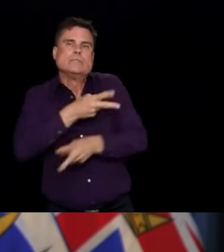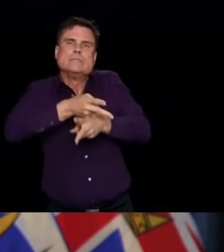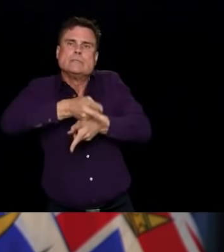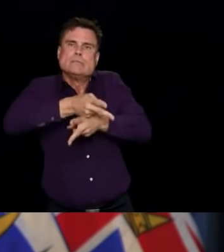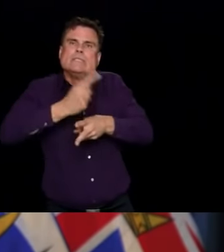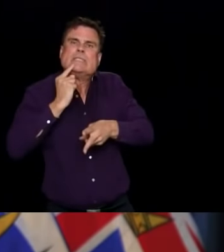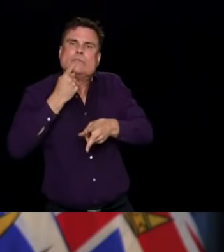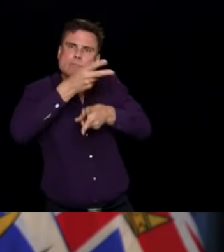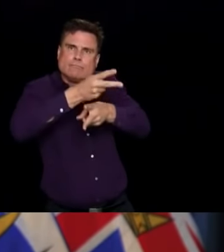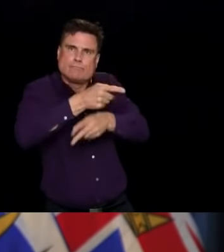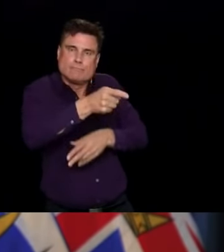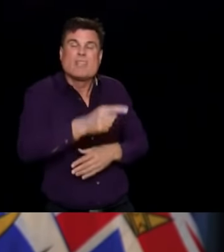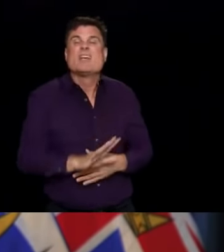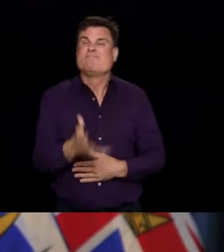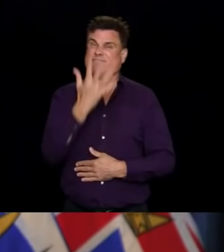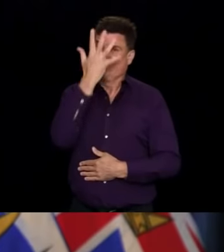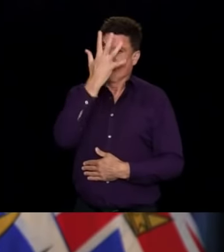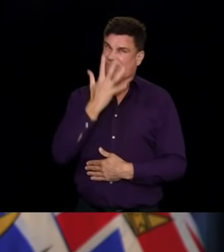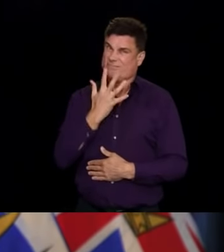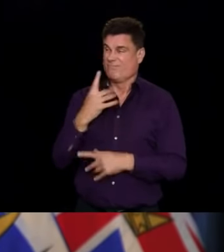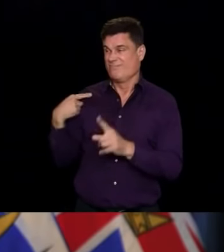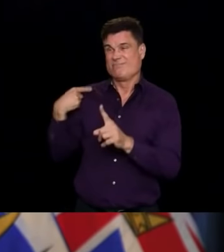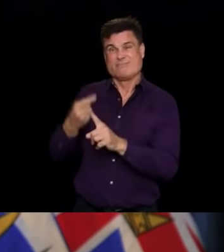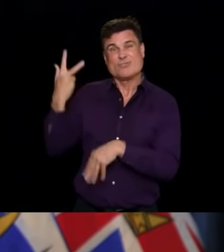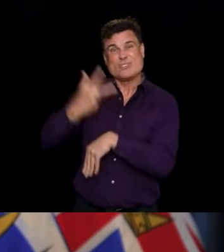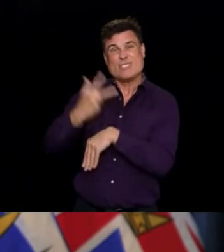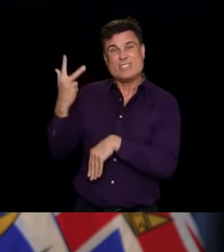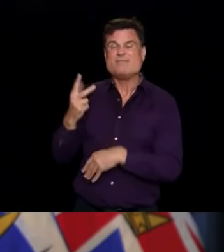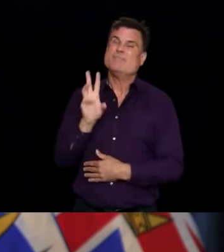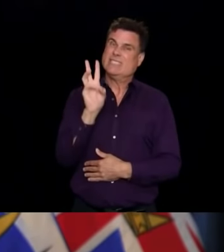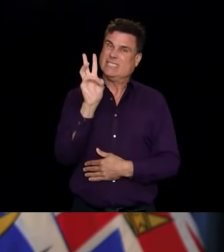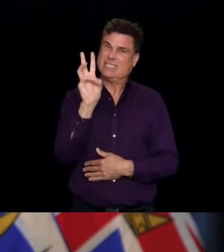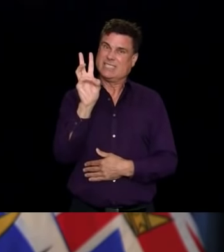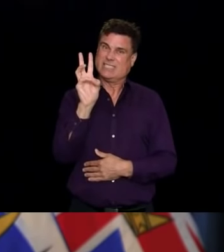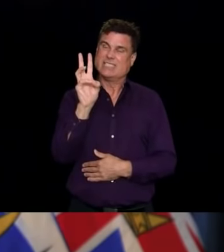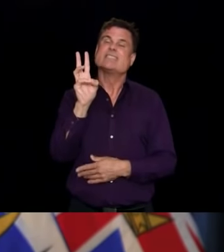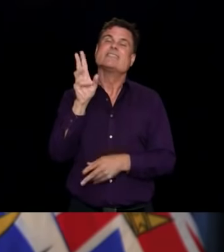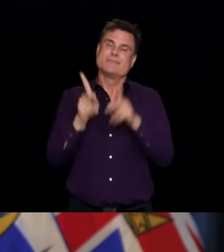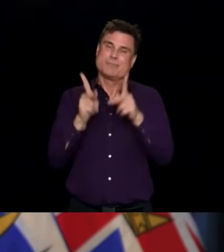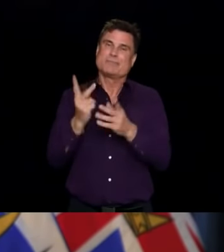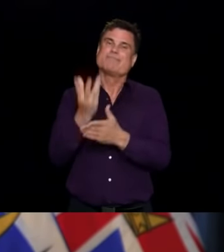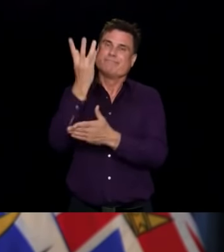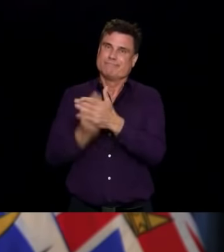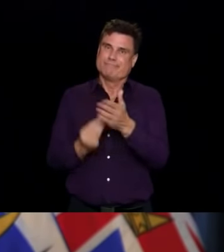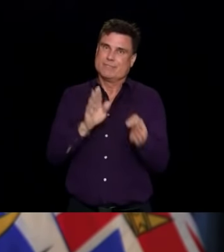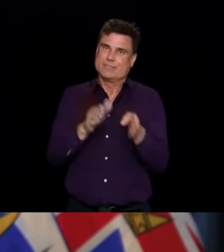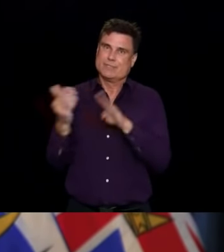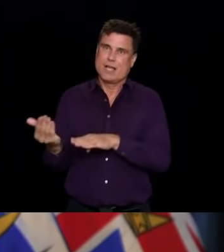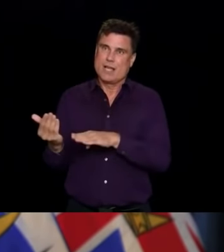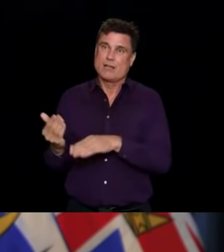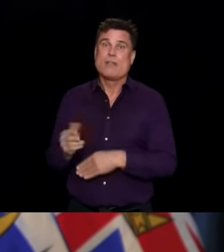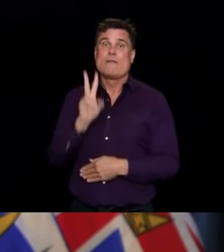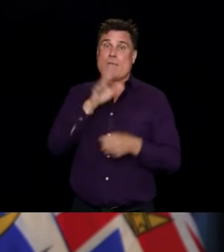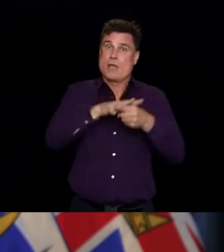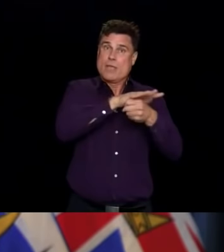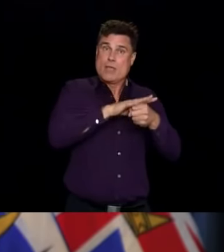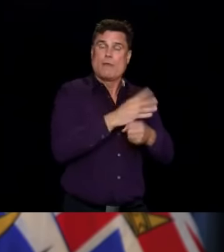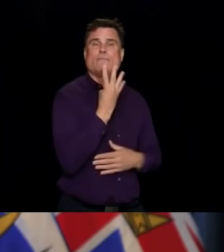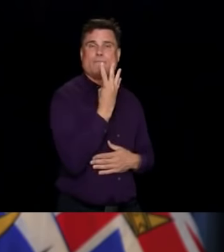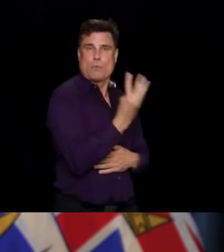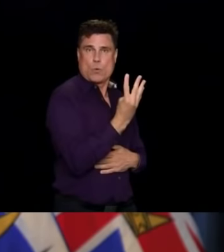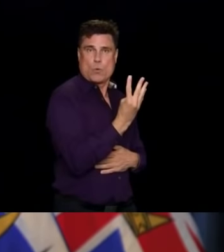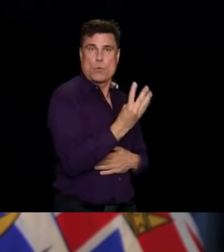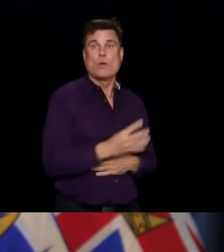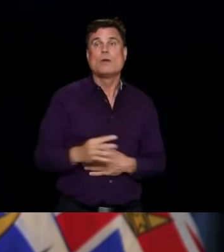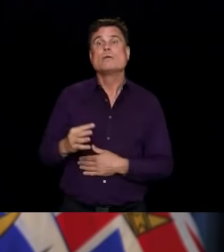Sadly, we've had 6 people who have died over the past 3 days. 4 in the Vancouver Coastal